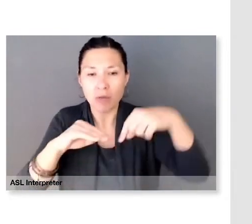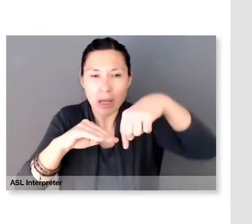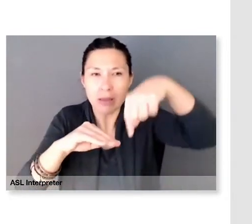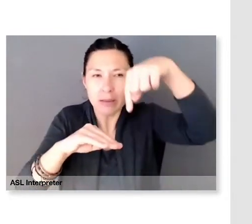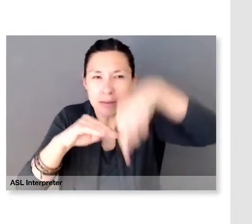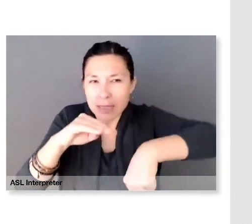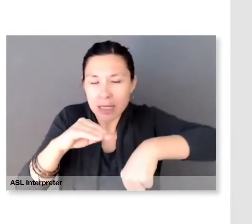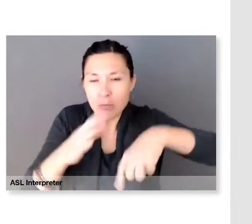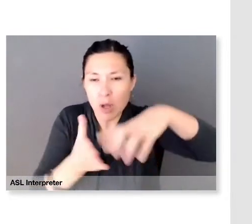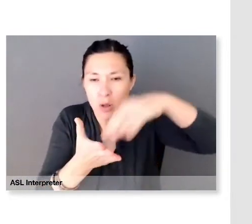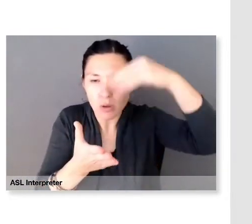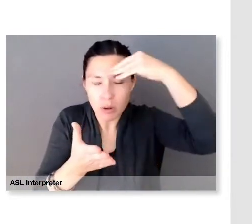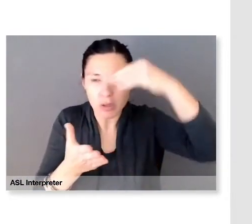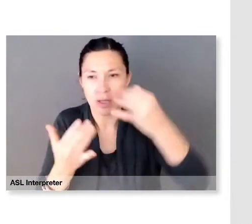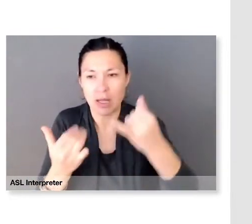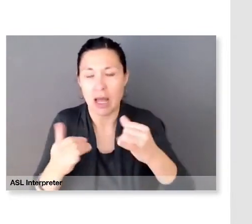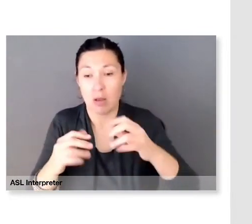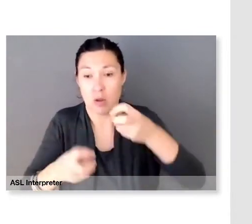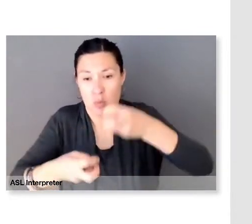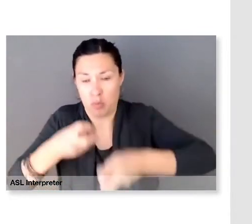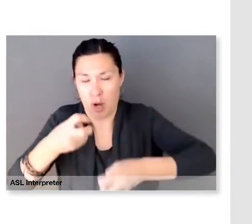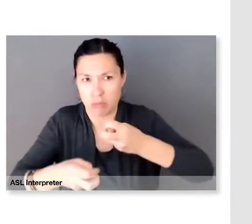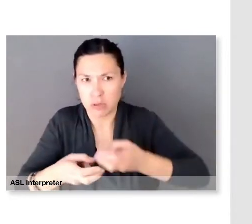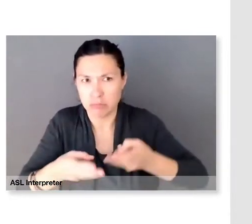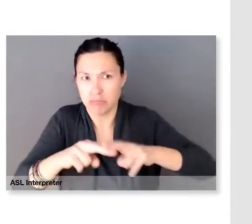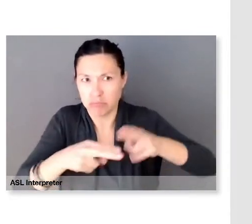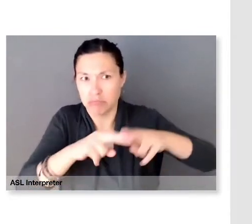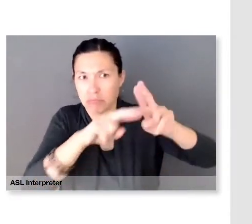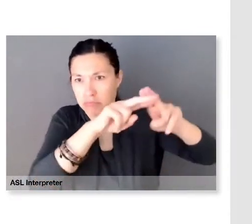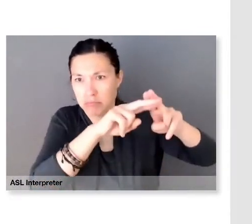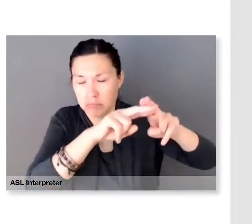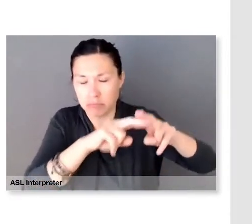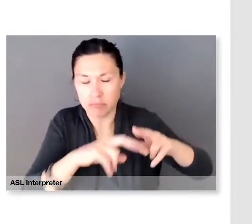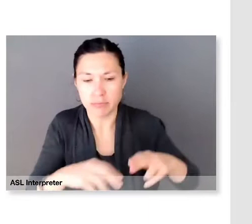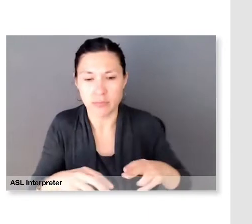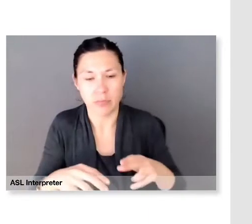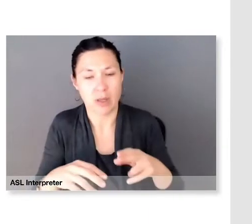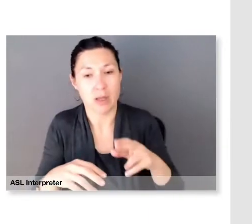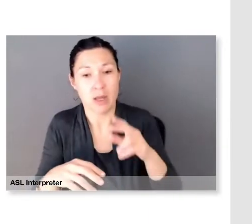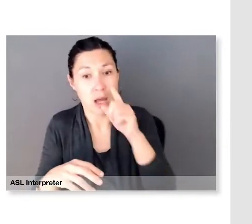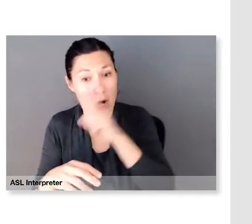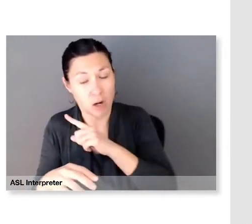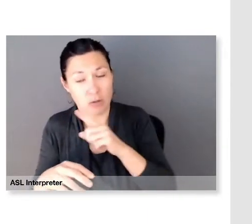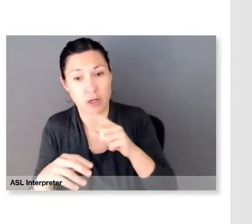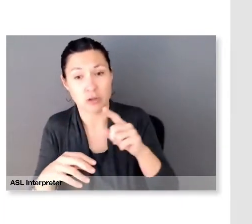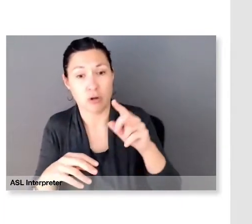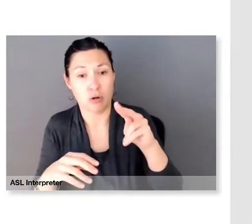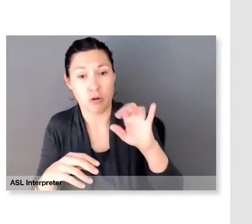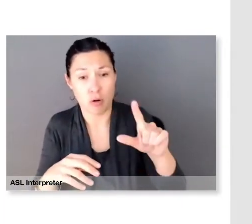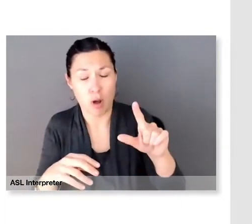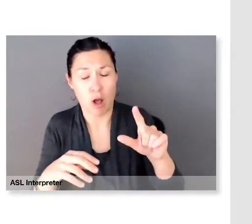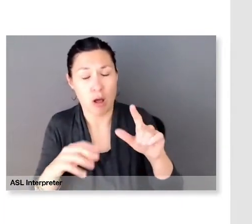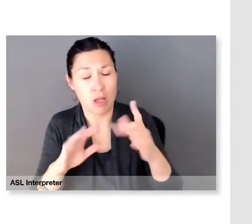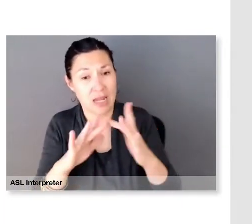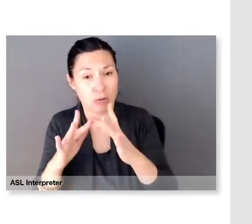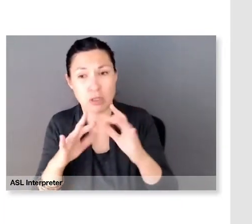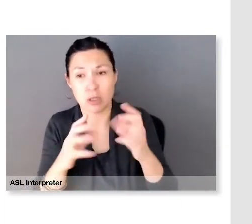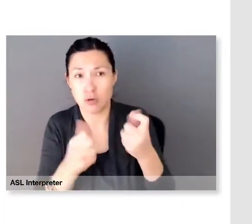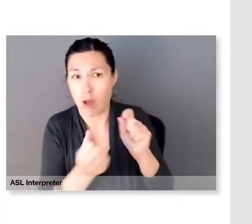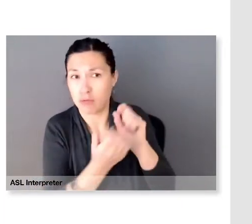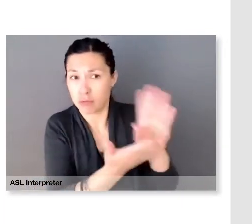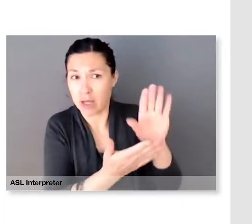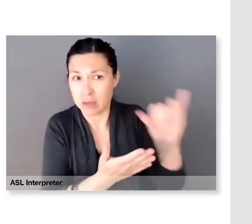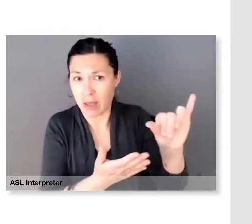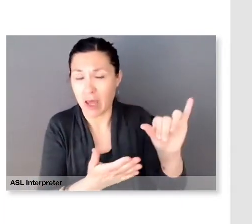problems have expanded immensely that artificial neural networks can approach. And because of this proliferation of